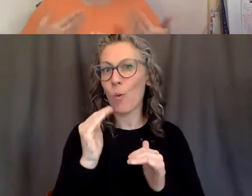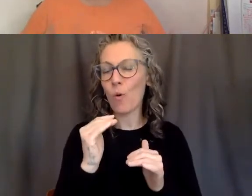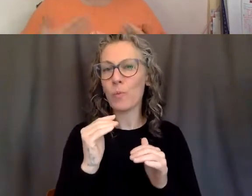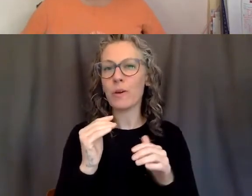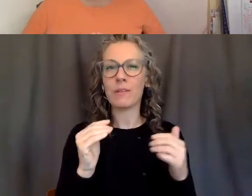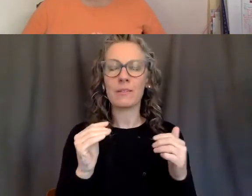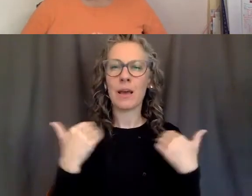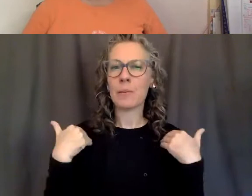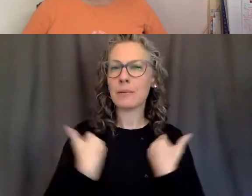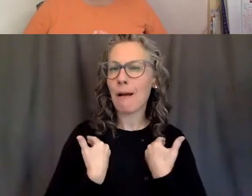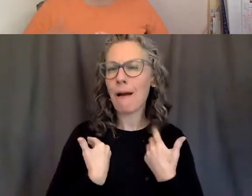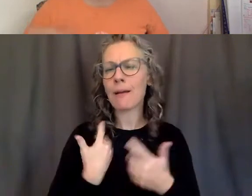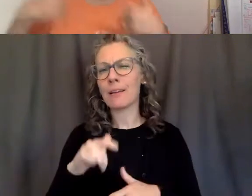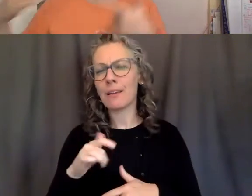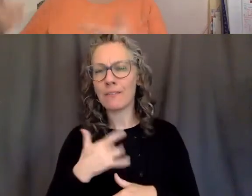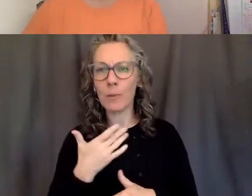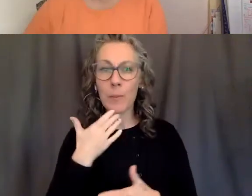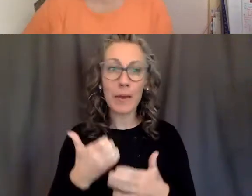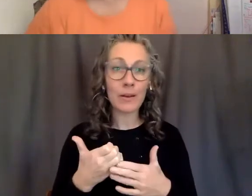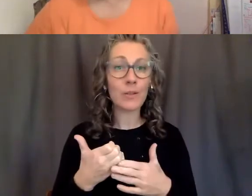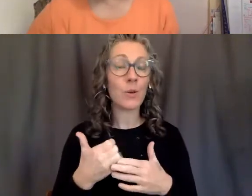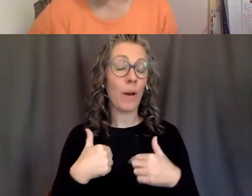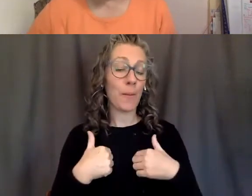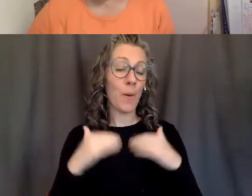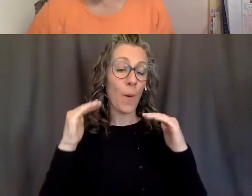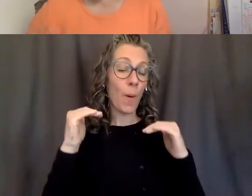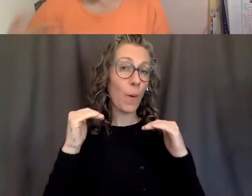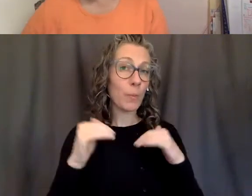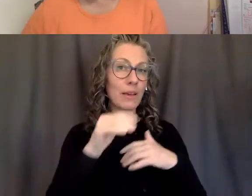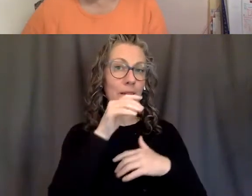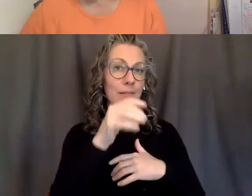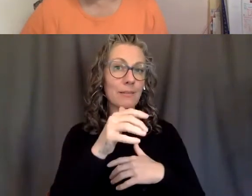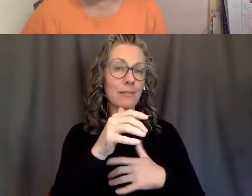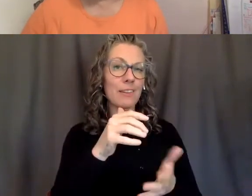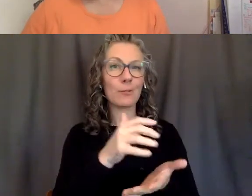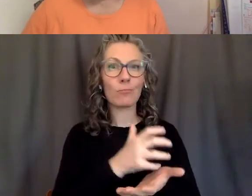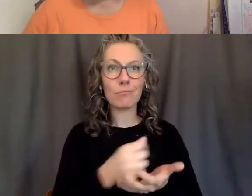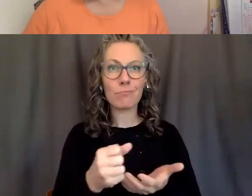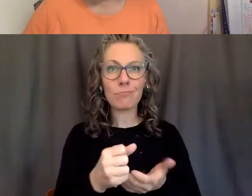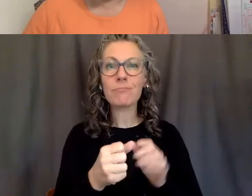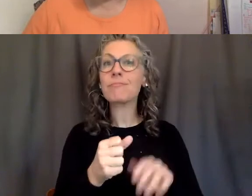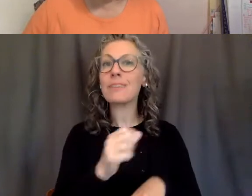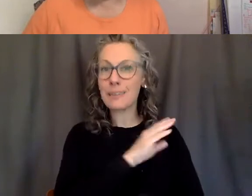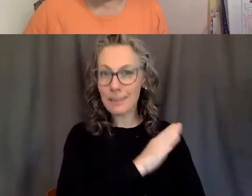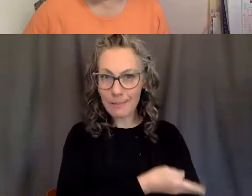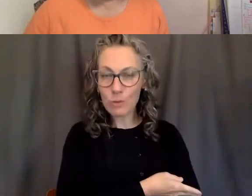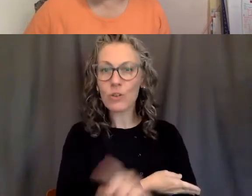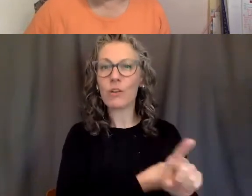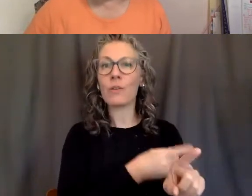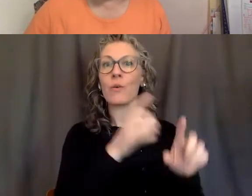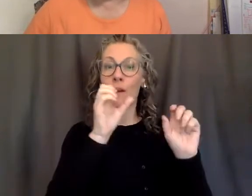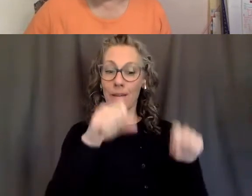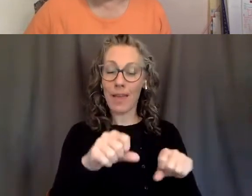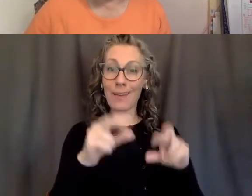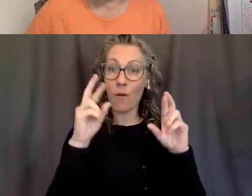hope. I need to feel better. So yeah, I'm hoping it doesn't take any extra energy. So you can hope for good